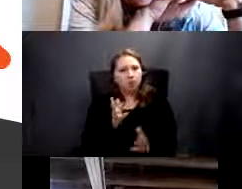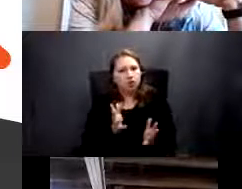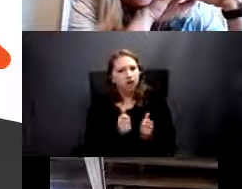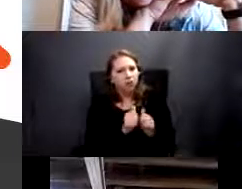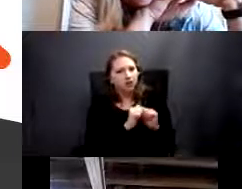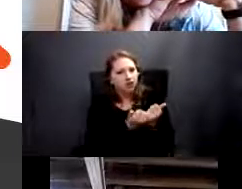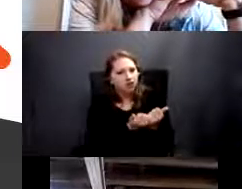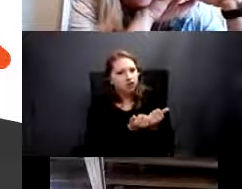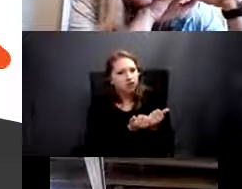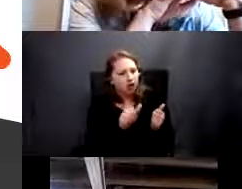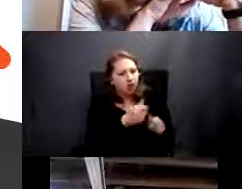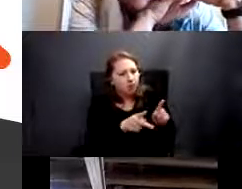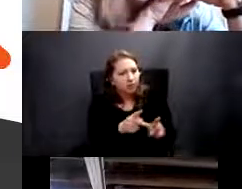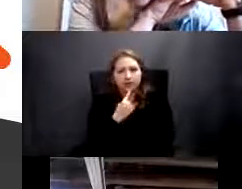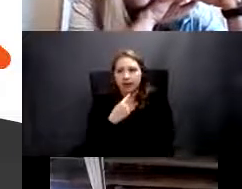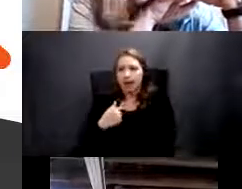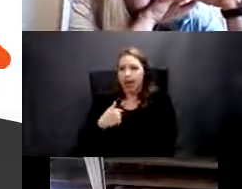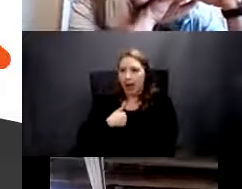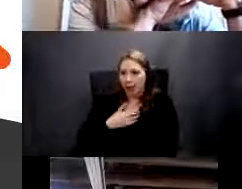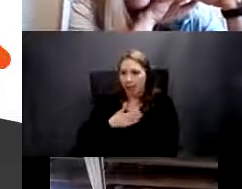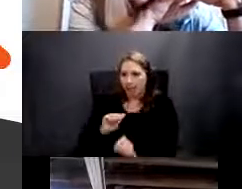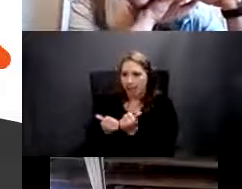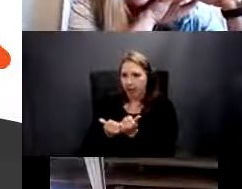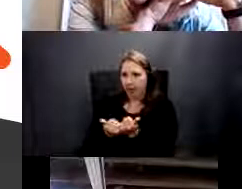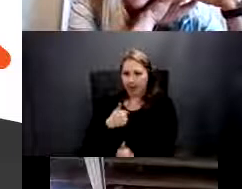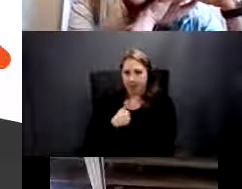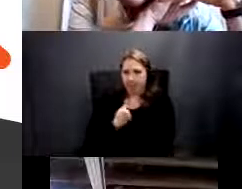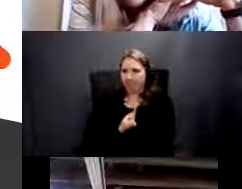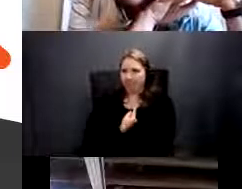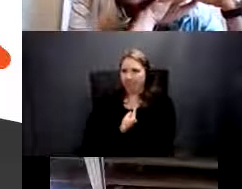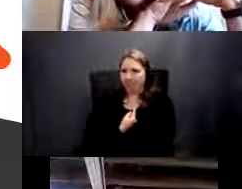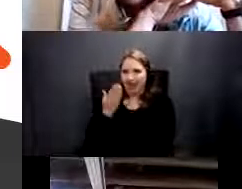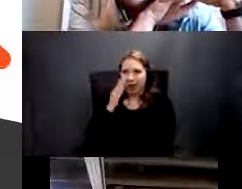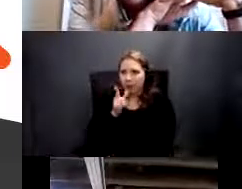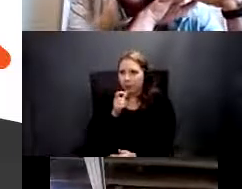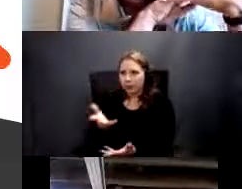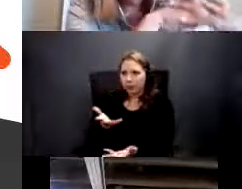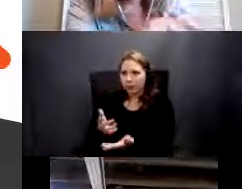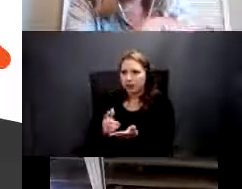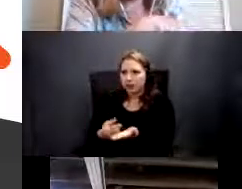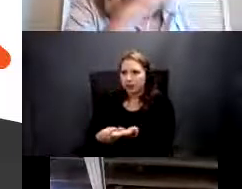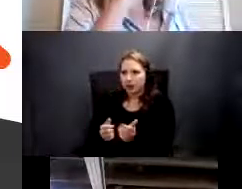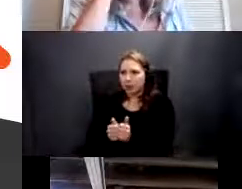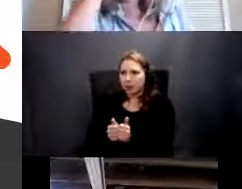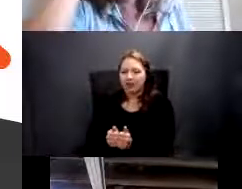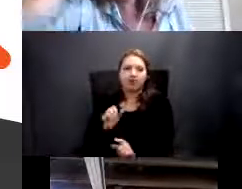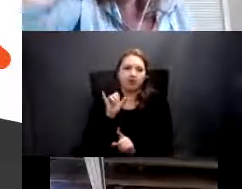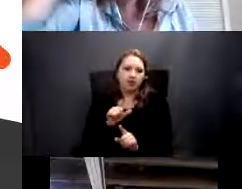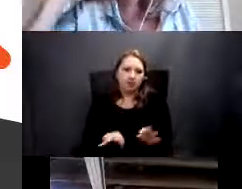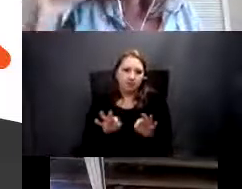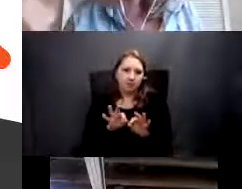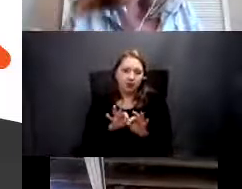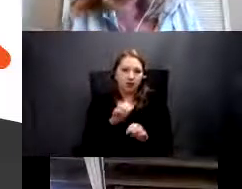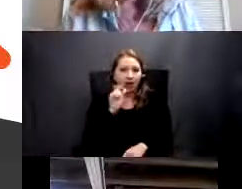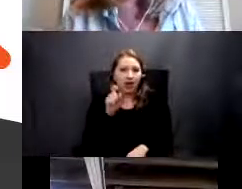my agency. I'm in it, and I don't know who to talk to. So it's really important to have somebody. It doesn't have to be the